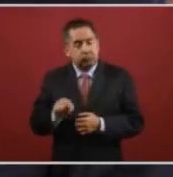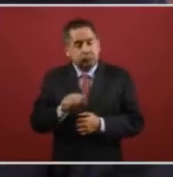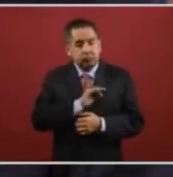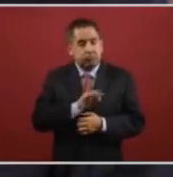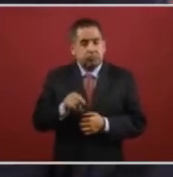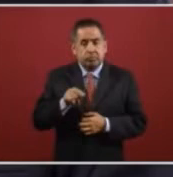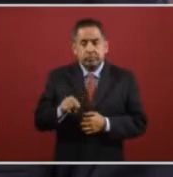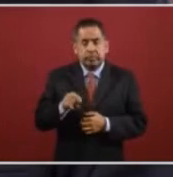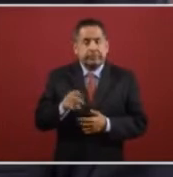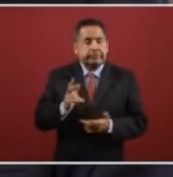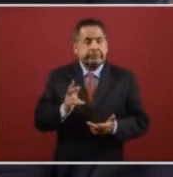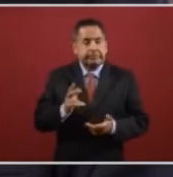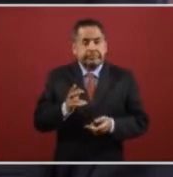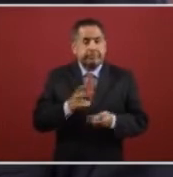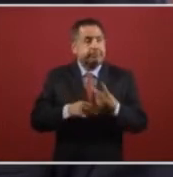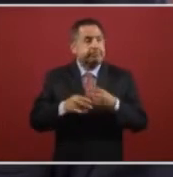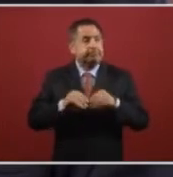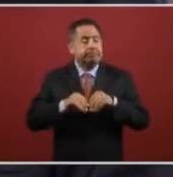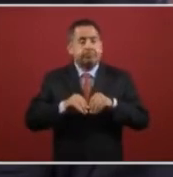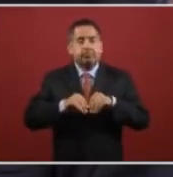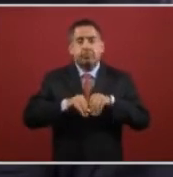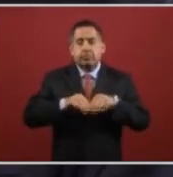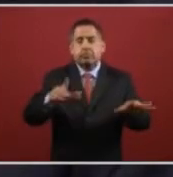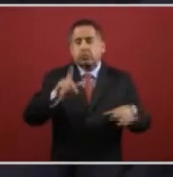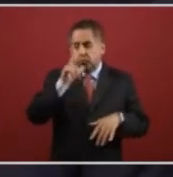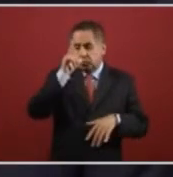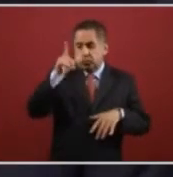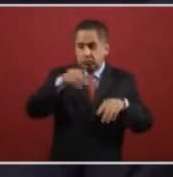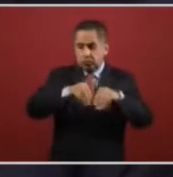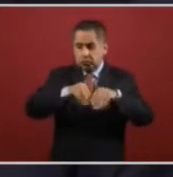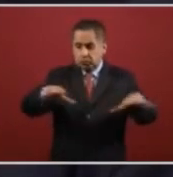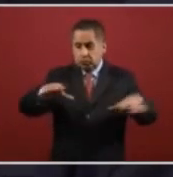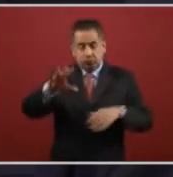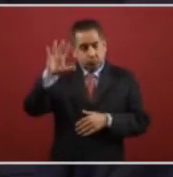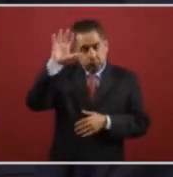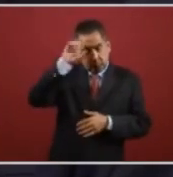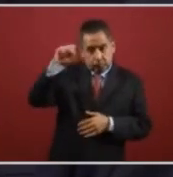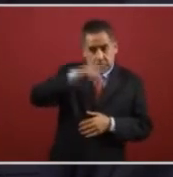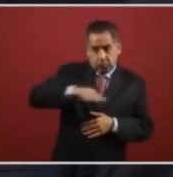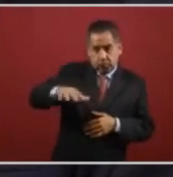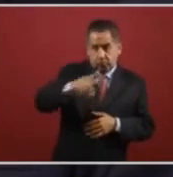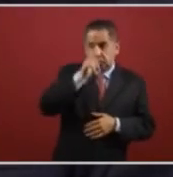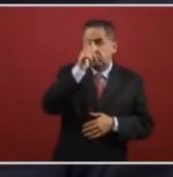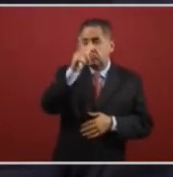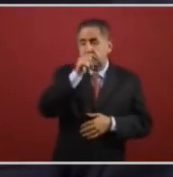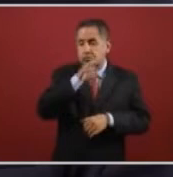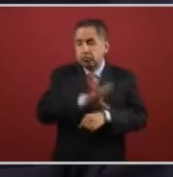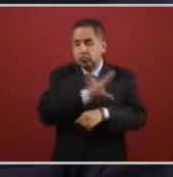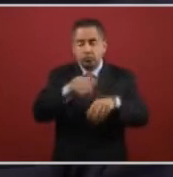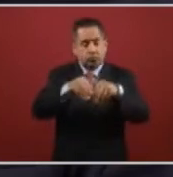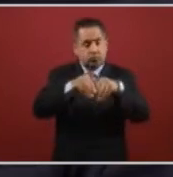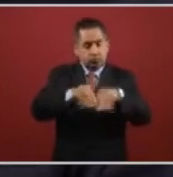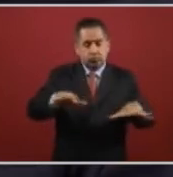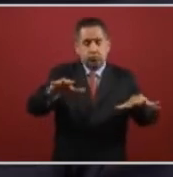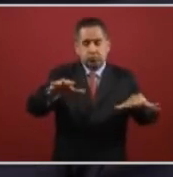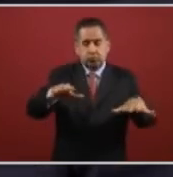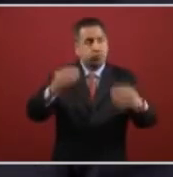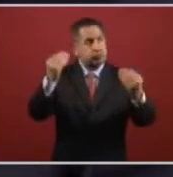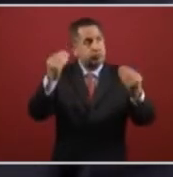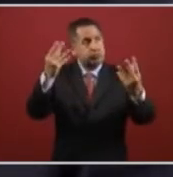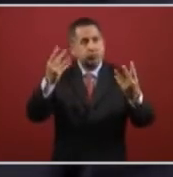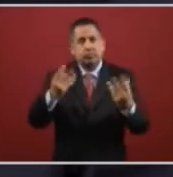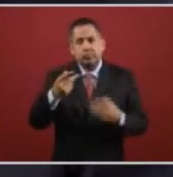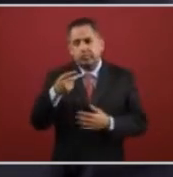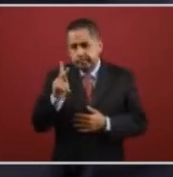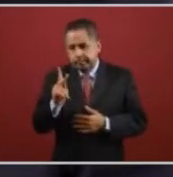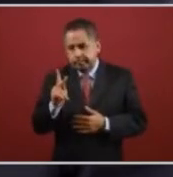million pesos. And the thermoelectric area is used to illuminate